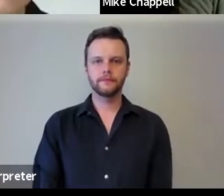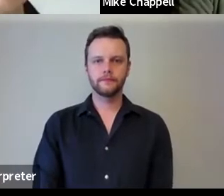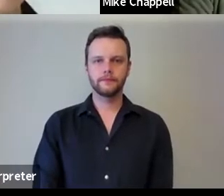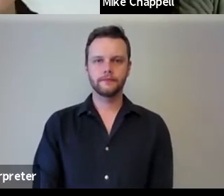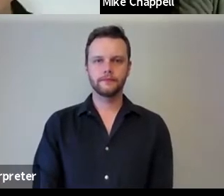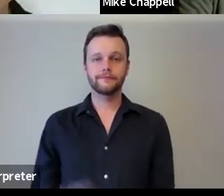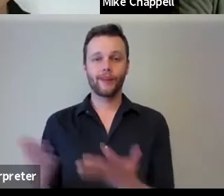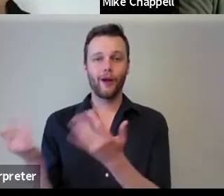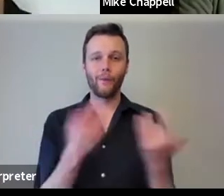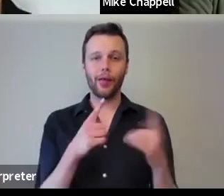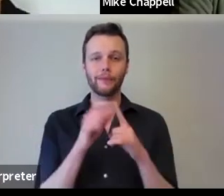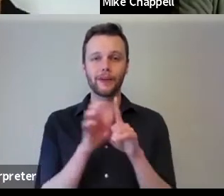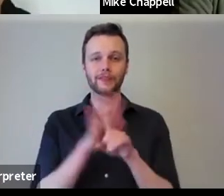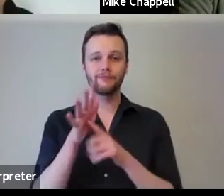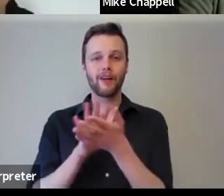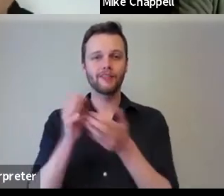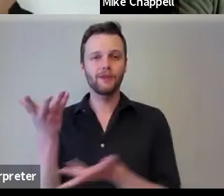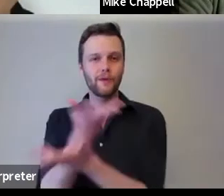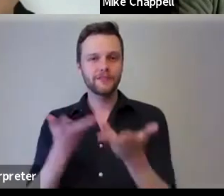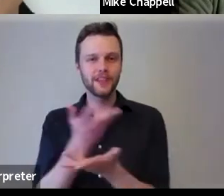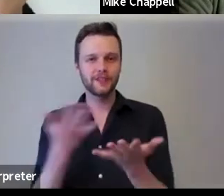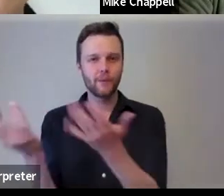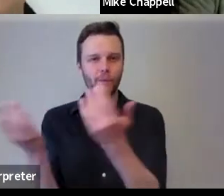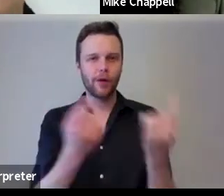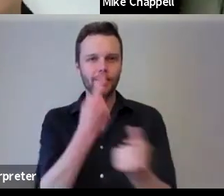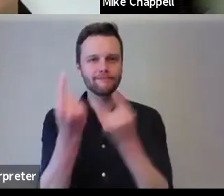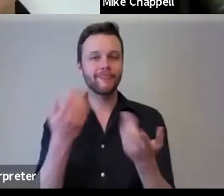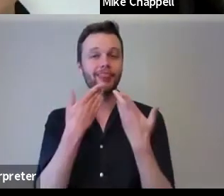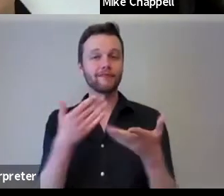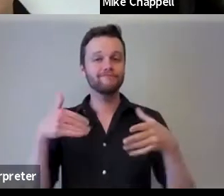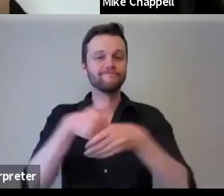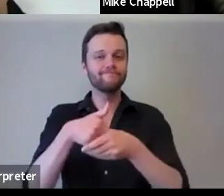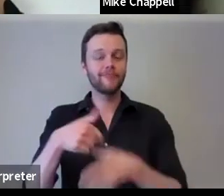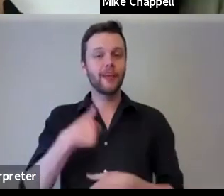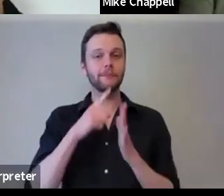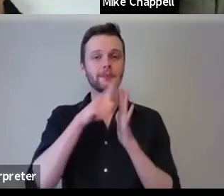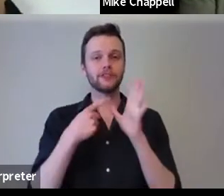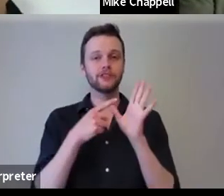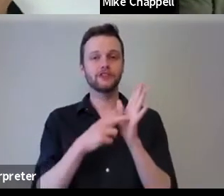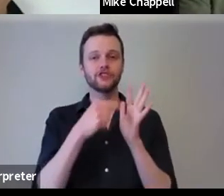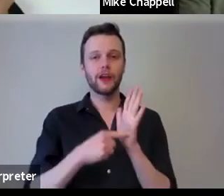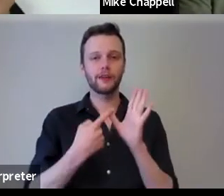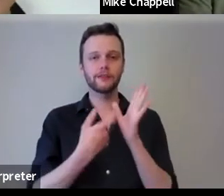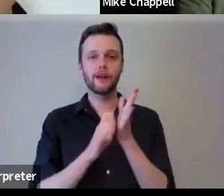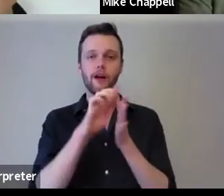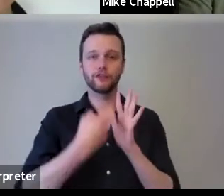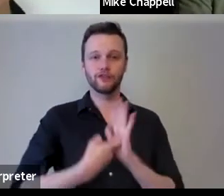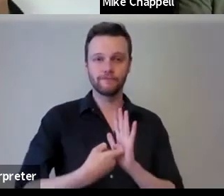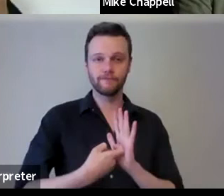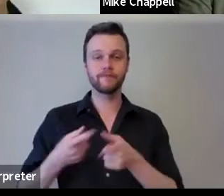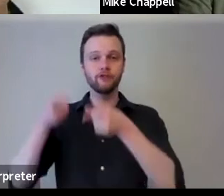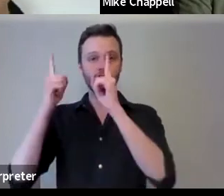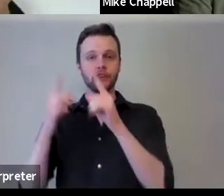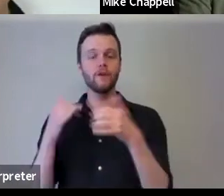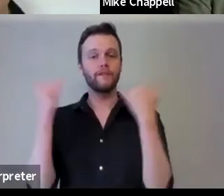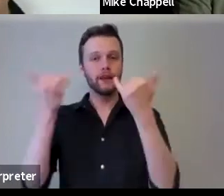Welcome to Edinburgh Culture Conversations. Welcome everybody and thank you for joining us. My name is Janet Archer. I'm the Director of Festivals, Cultural and City